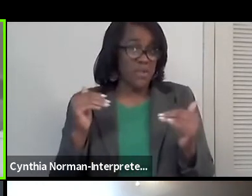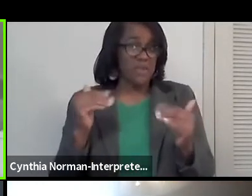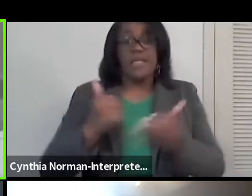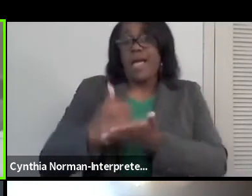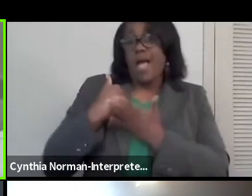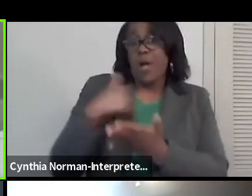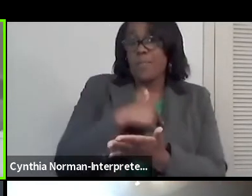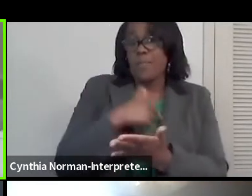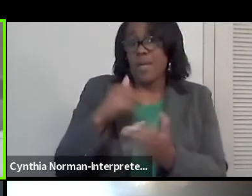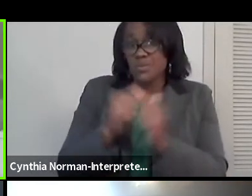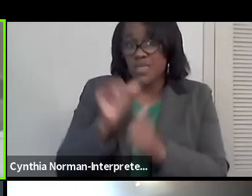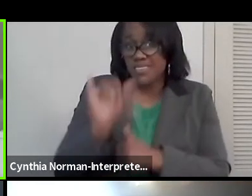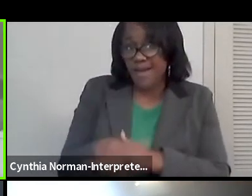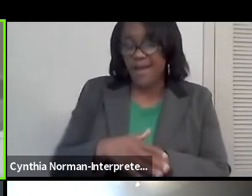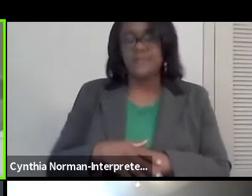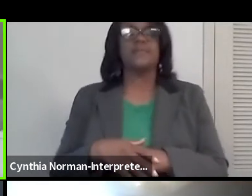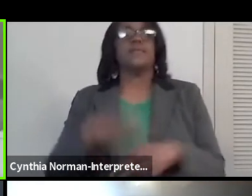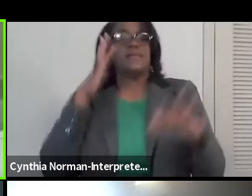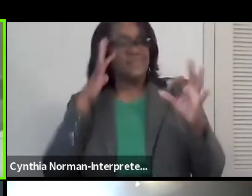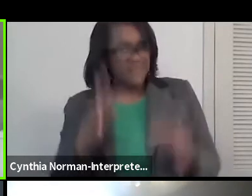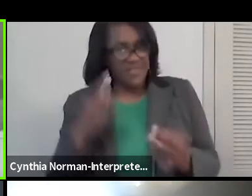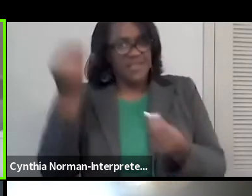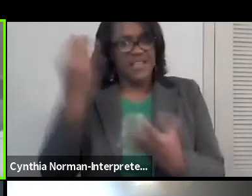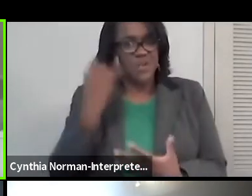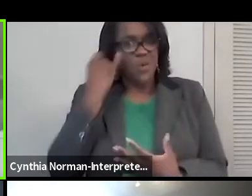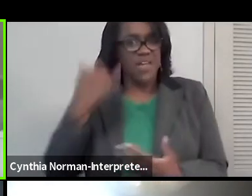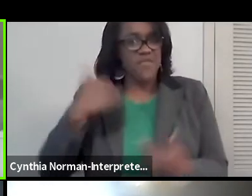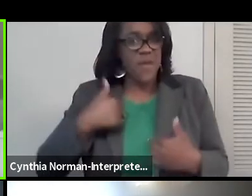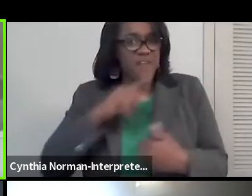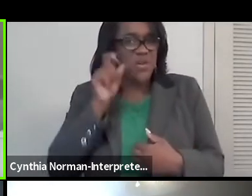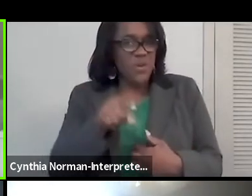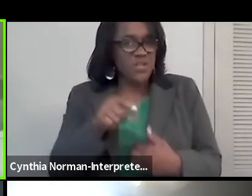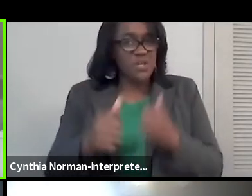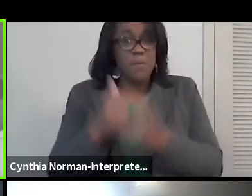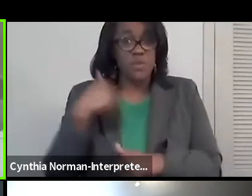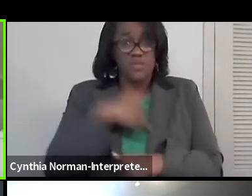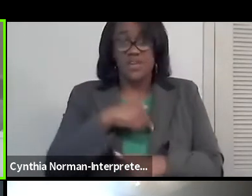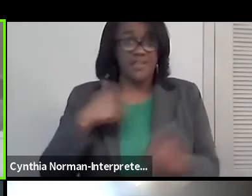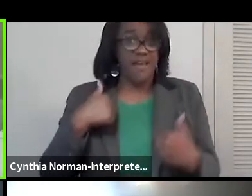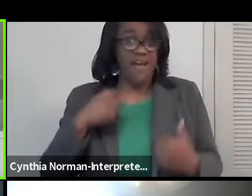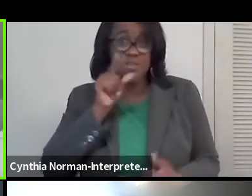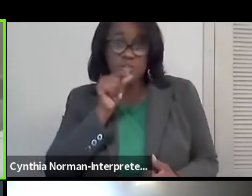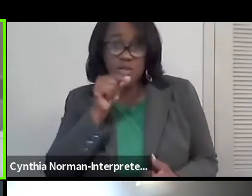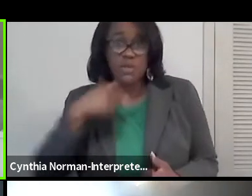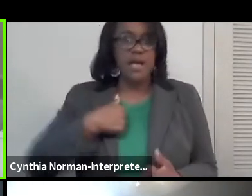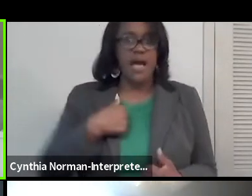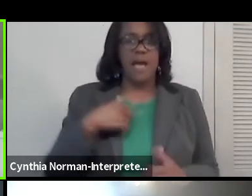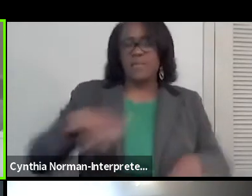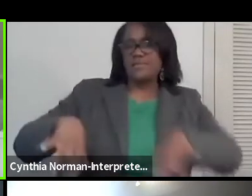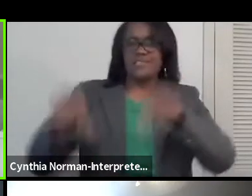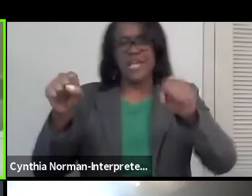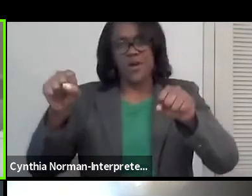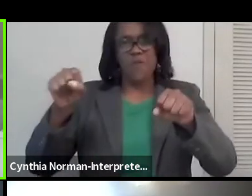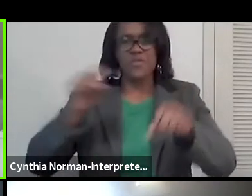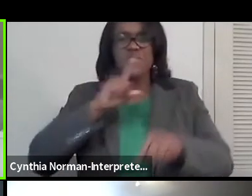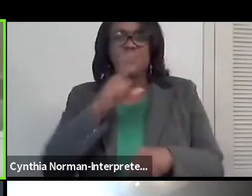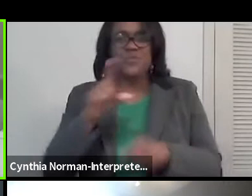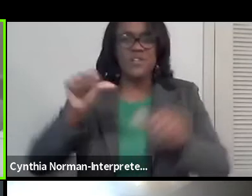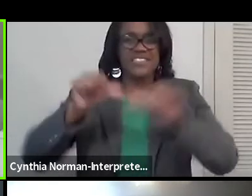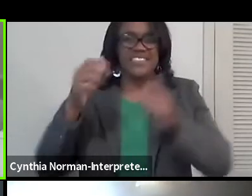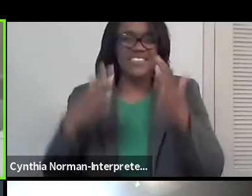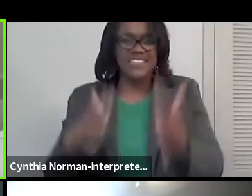that. And definitely let us know if you have any questions. We're all, I think most of us are on Twitter. I'm doing a takeover today on Real Scientists on Twitter.